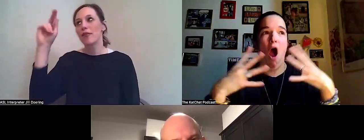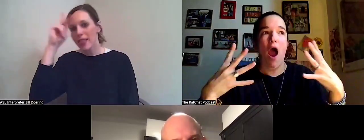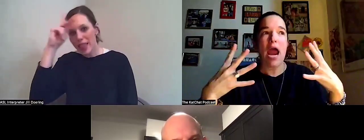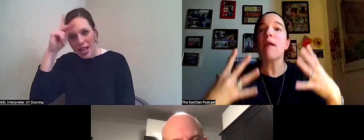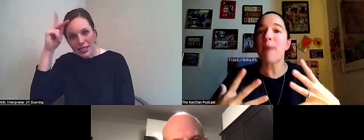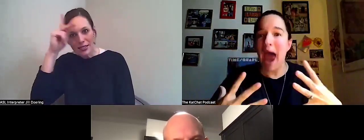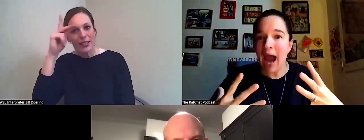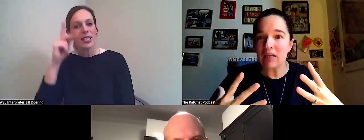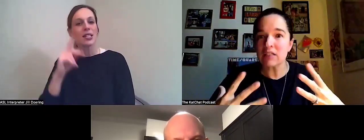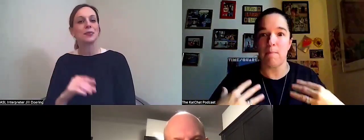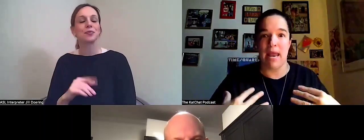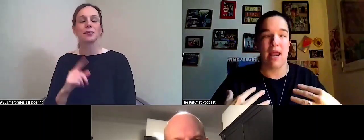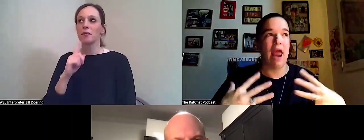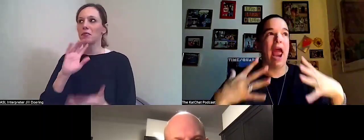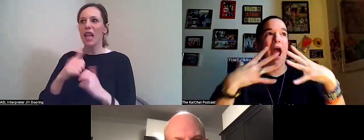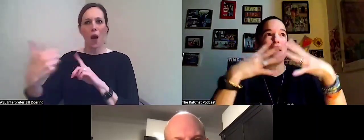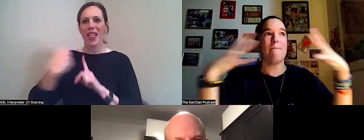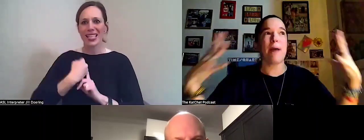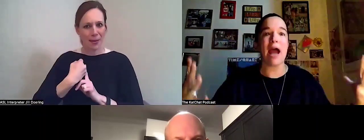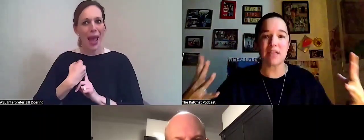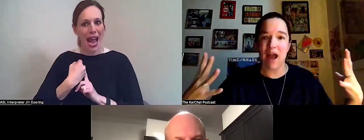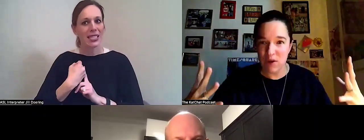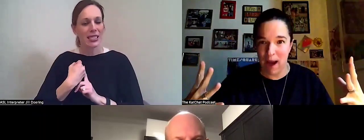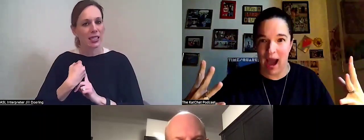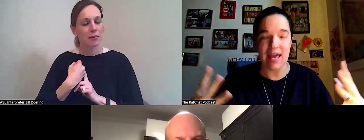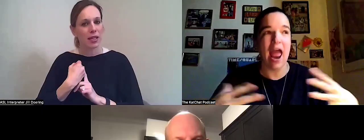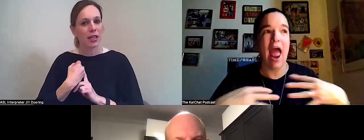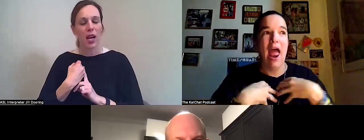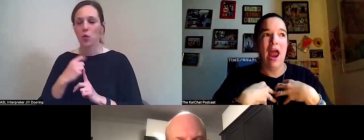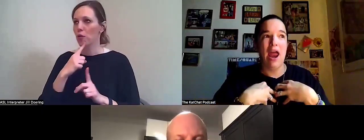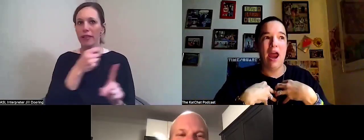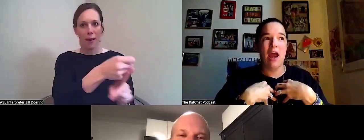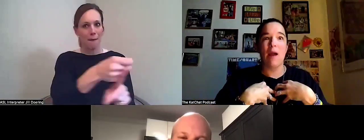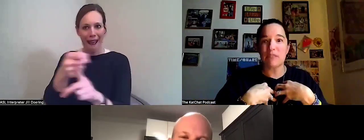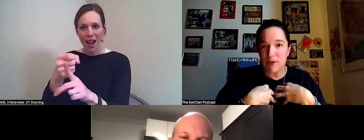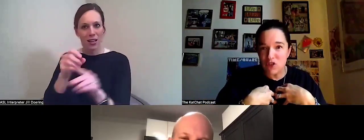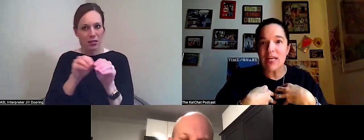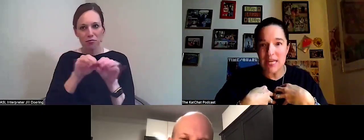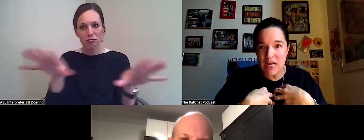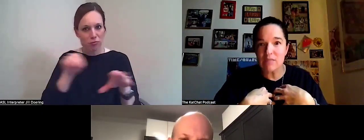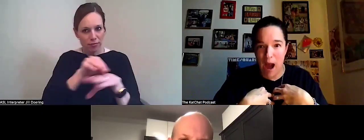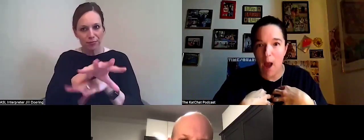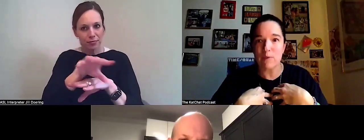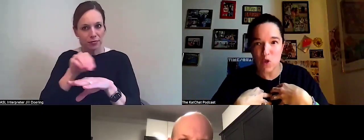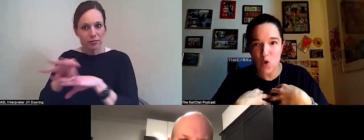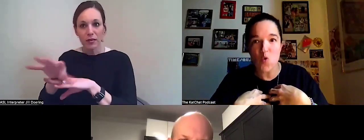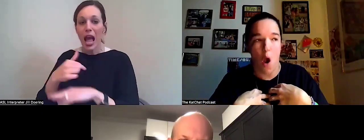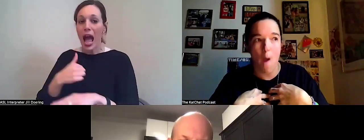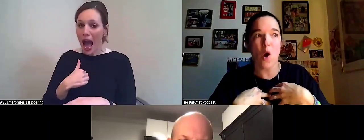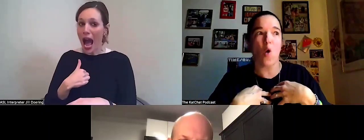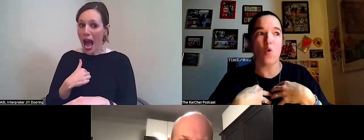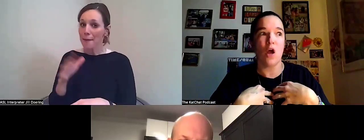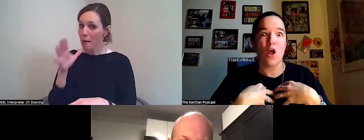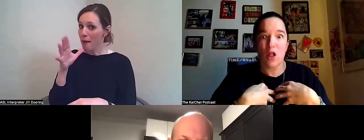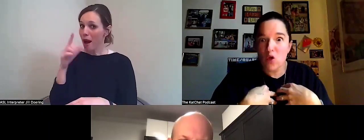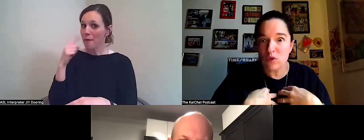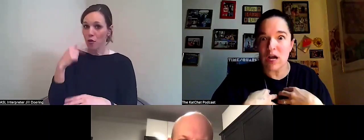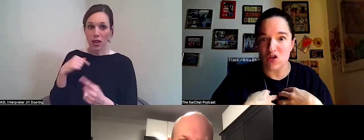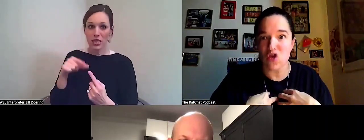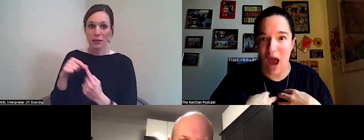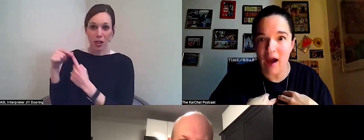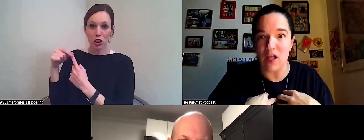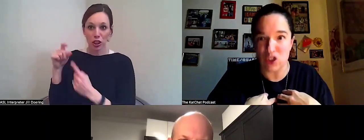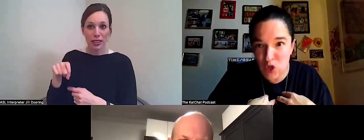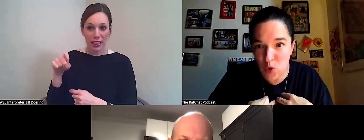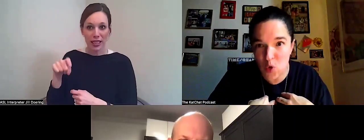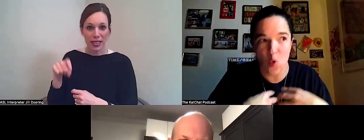philosophy impact me and impact everybody. And I'm a special needs mom too, almost losing